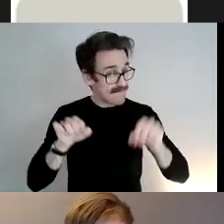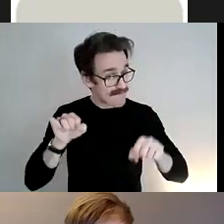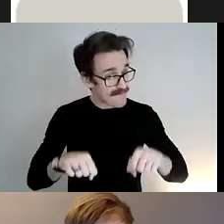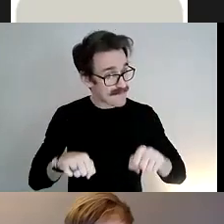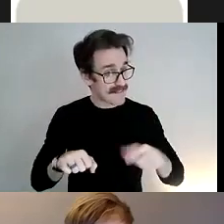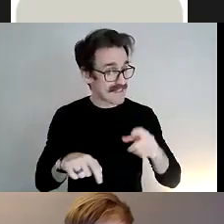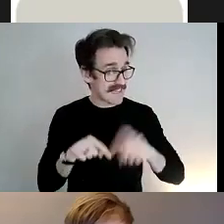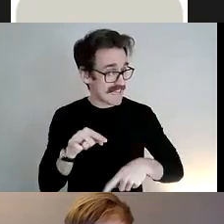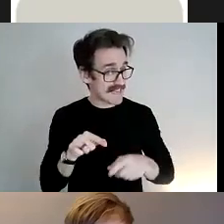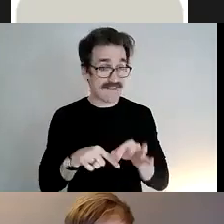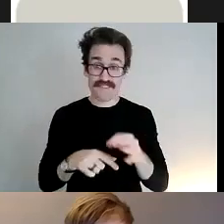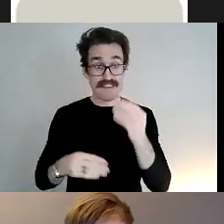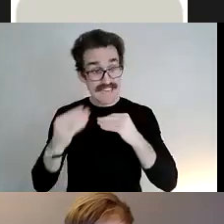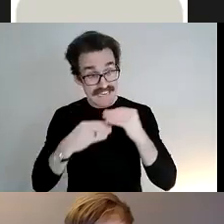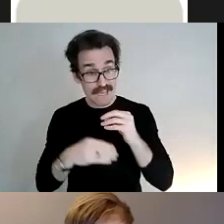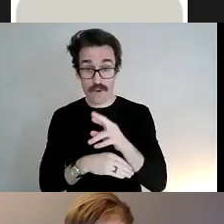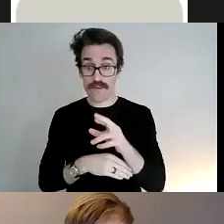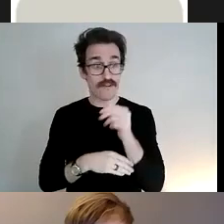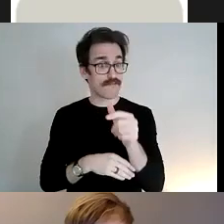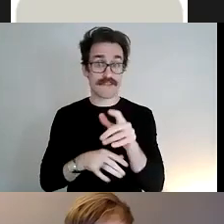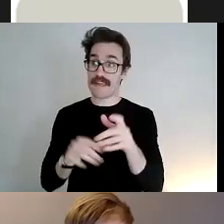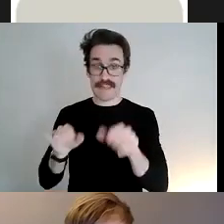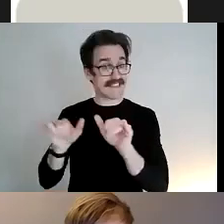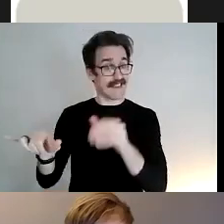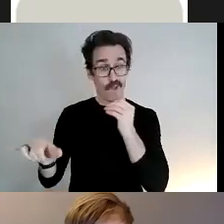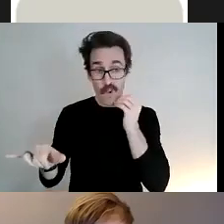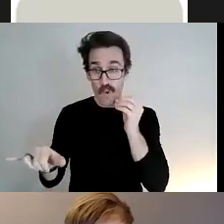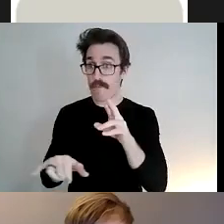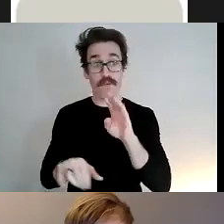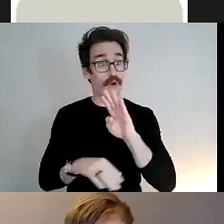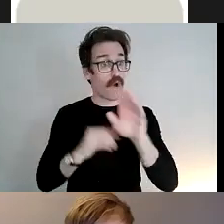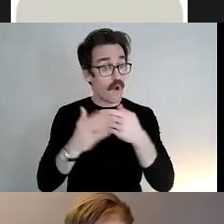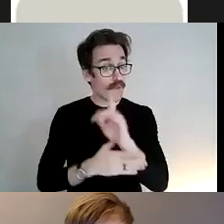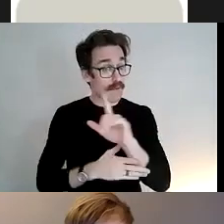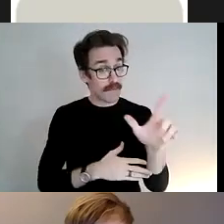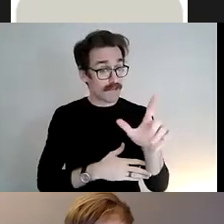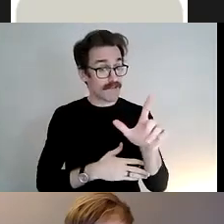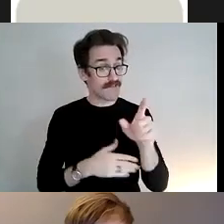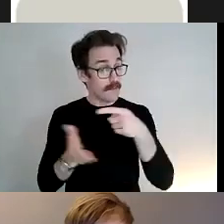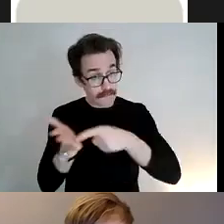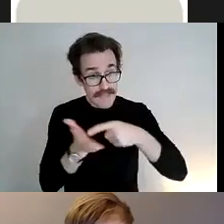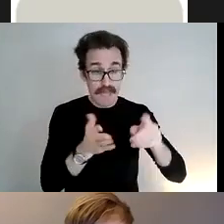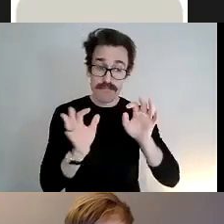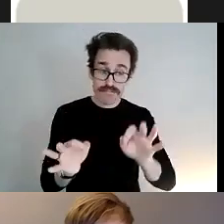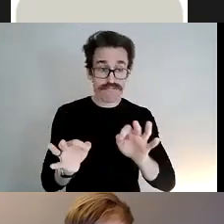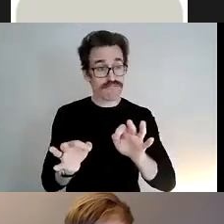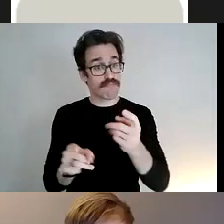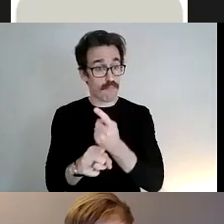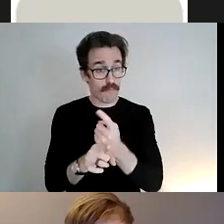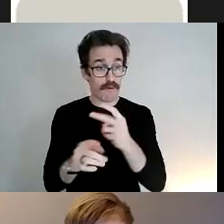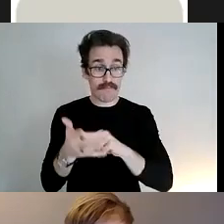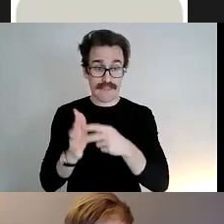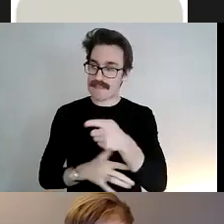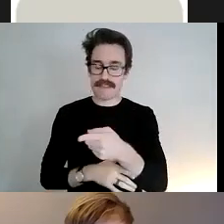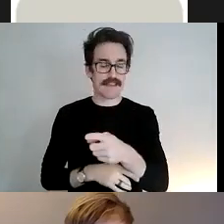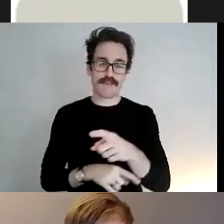they're eating, if they aren't being evicted, if they're paying all their bills, if there's no concerns about financial mismanagement or abuse, there probably wouldn't be